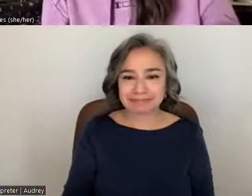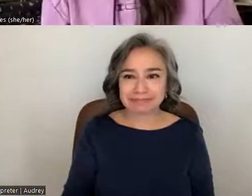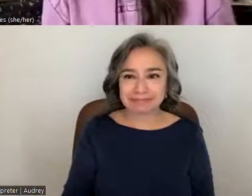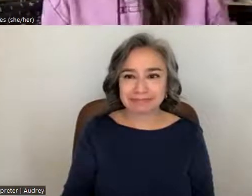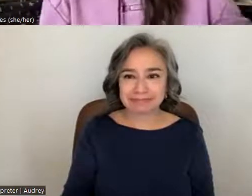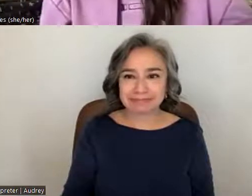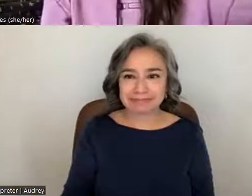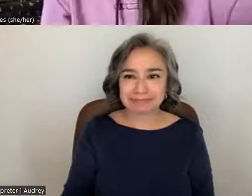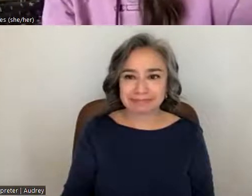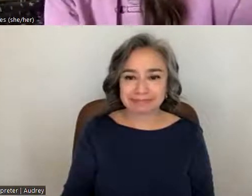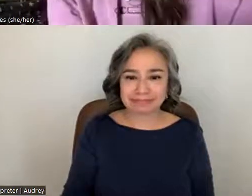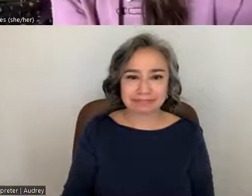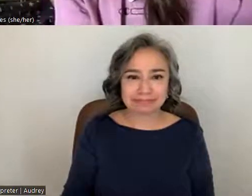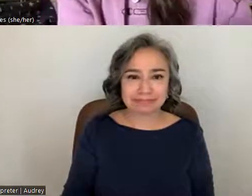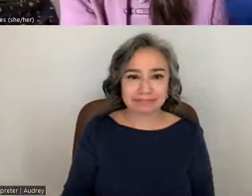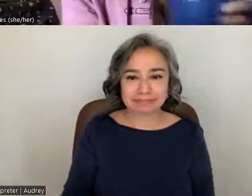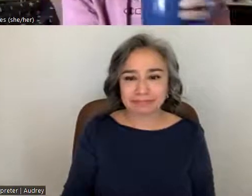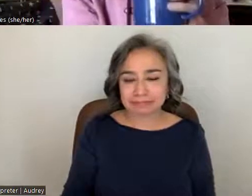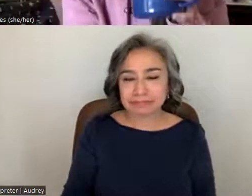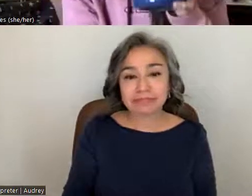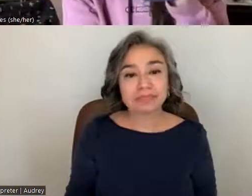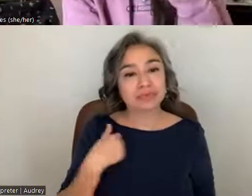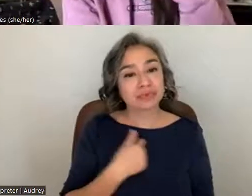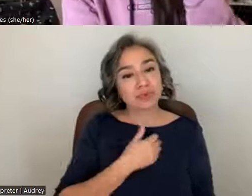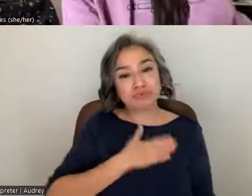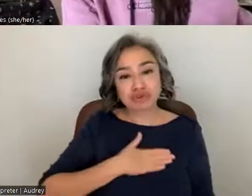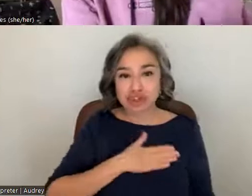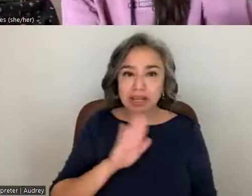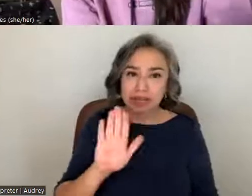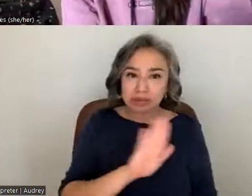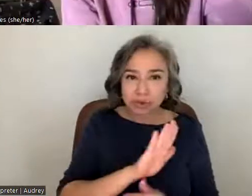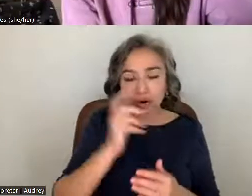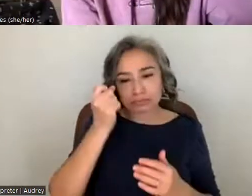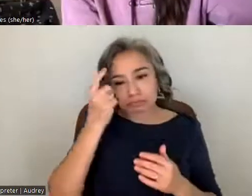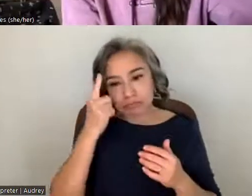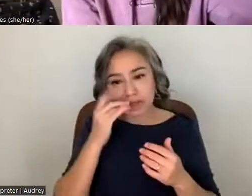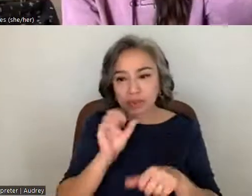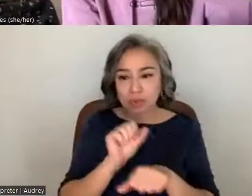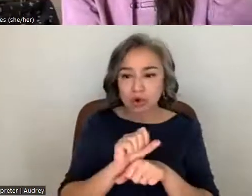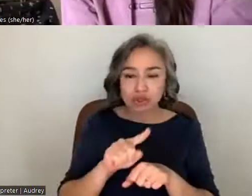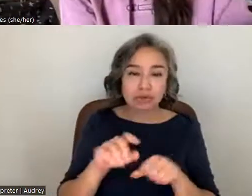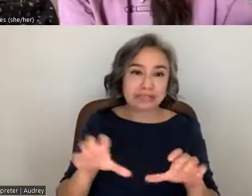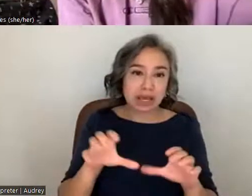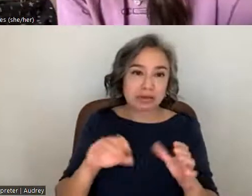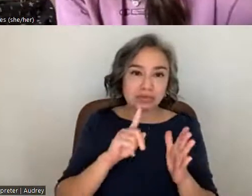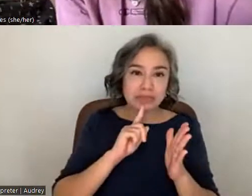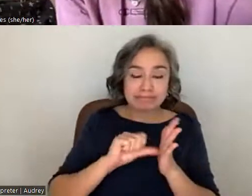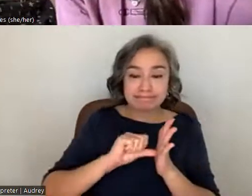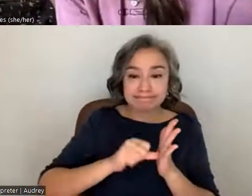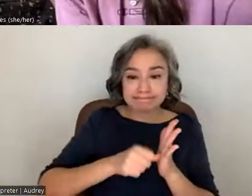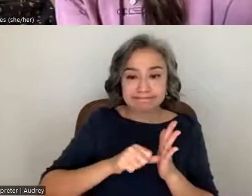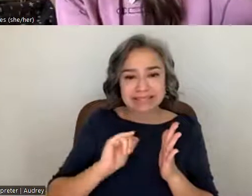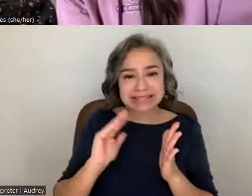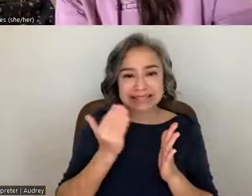Peter, Rebecca, Jen, greatly appreciate your insights and the work that you've done to highlight what certainly sounds like a systemic